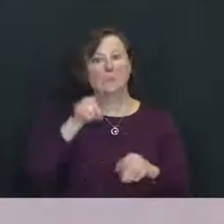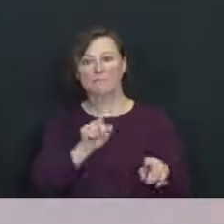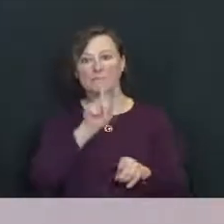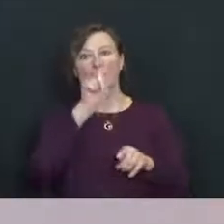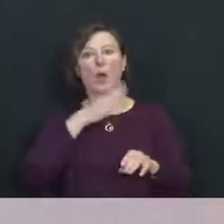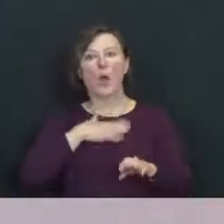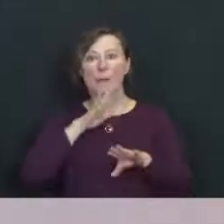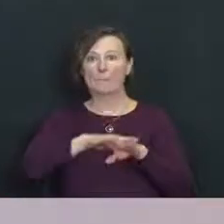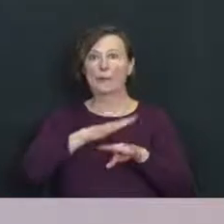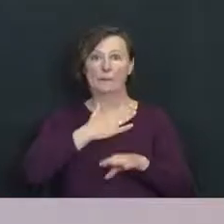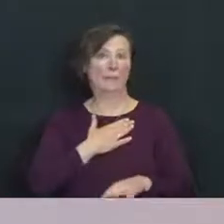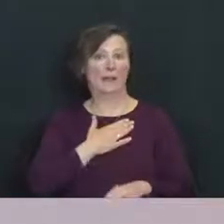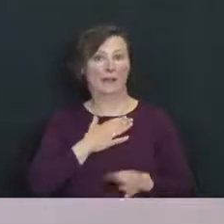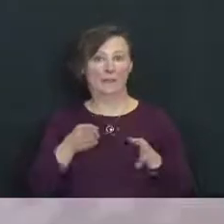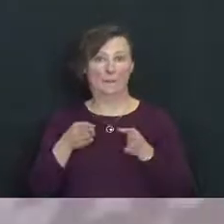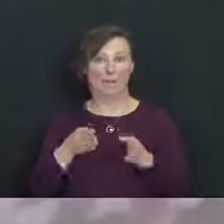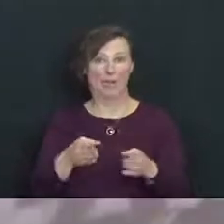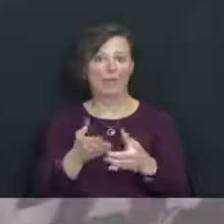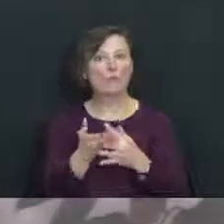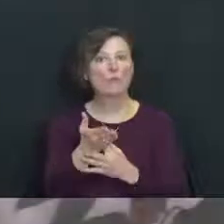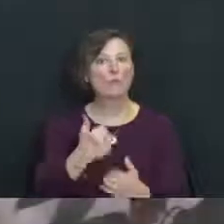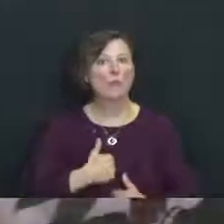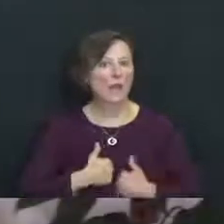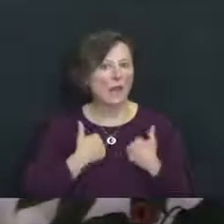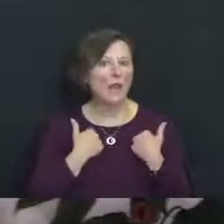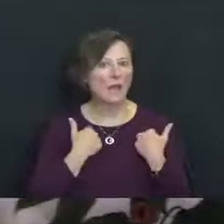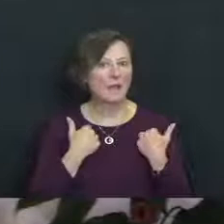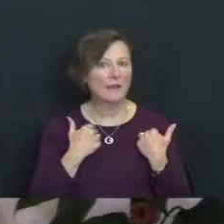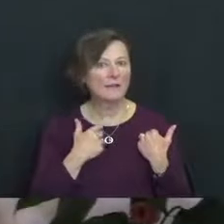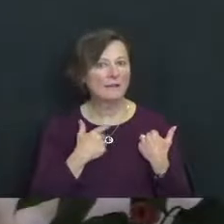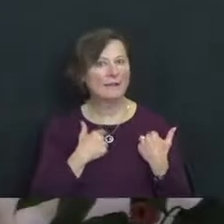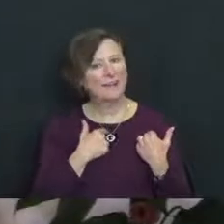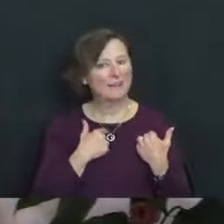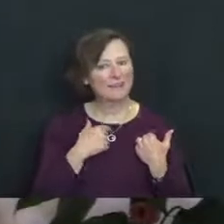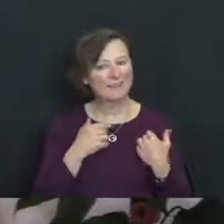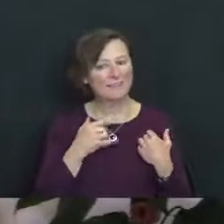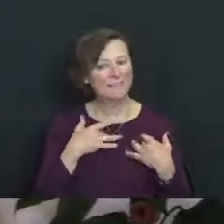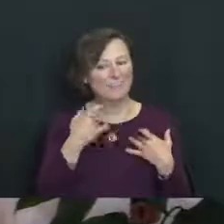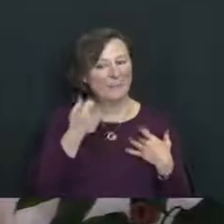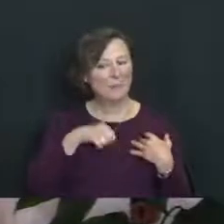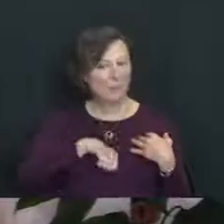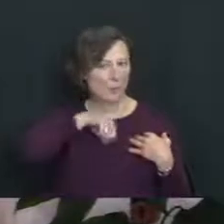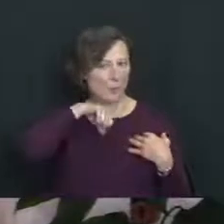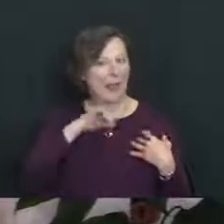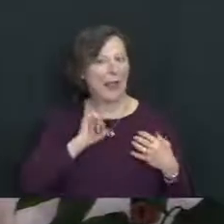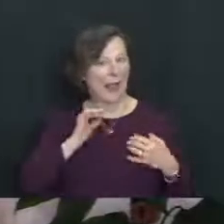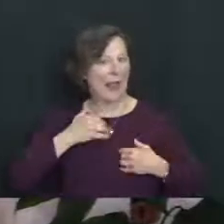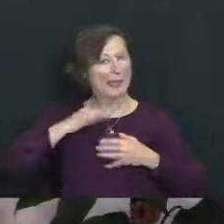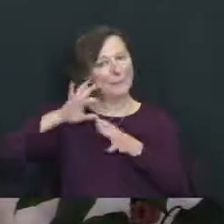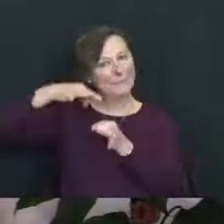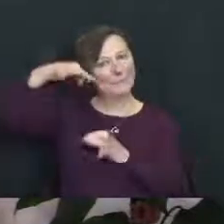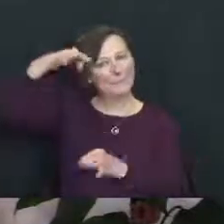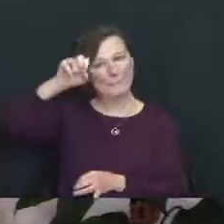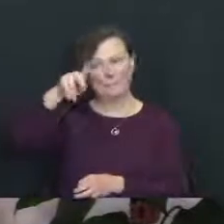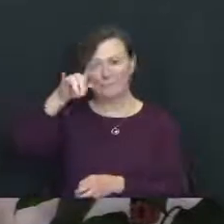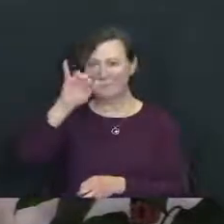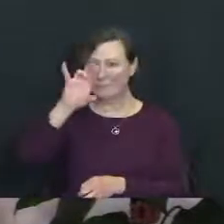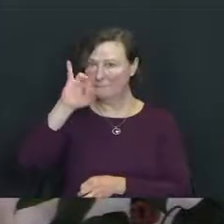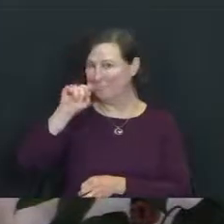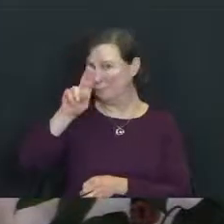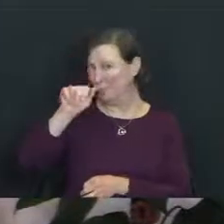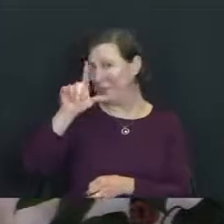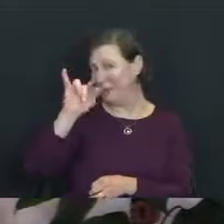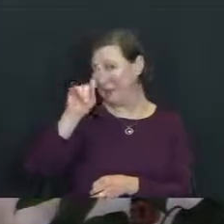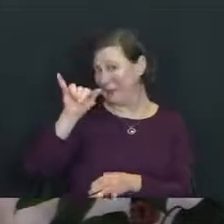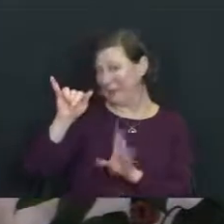through life. And I took a certain kind of pride in this. I had spirituality. I didn't need